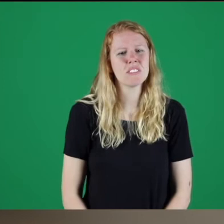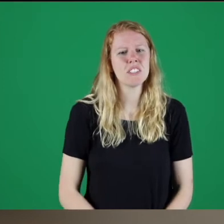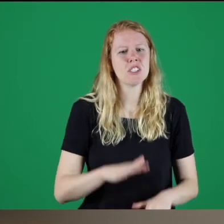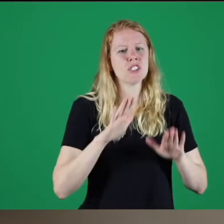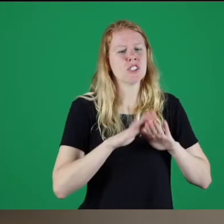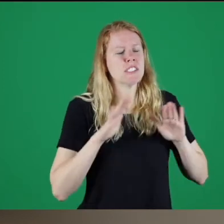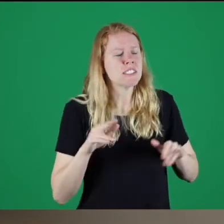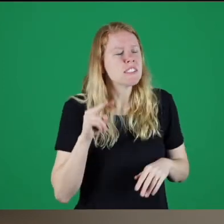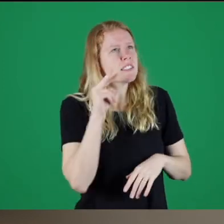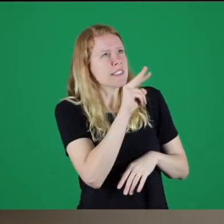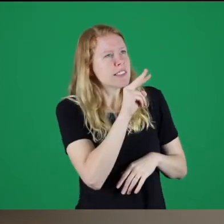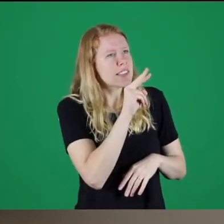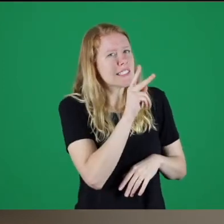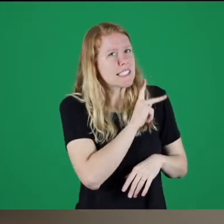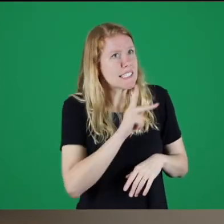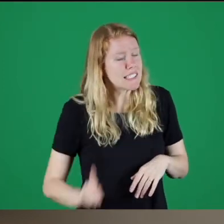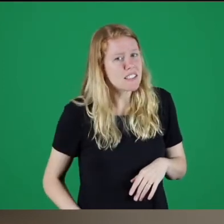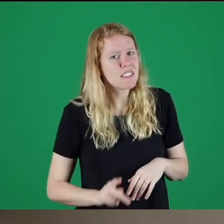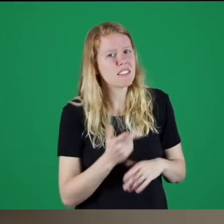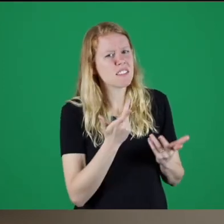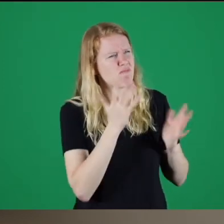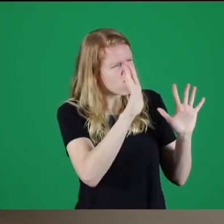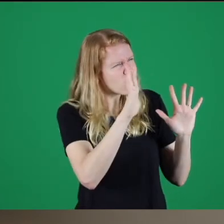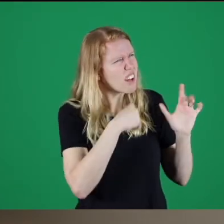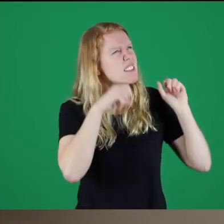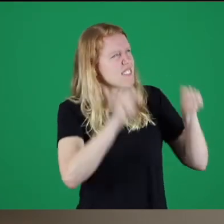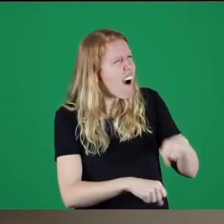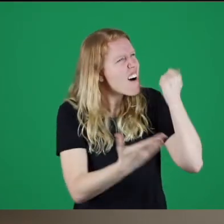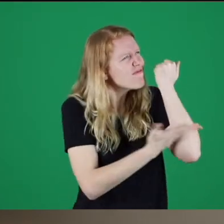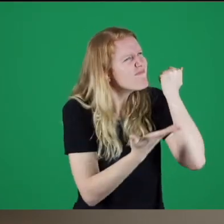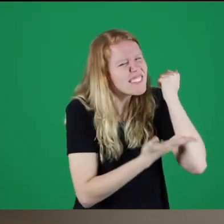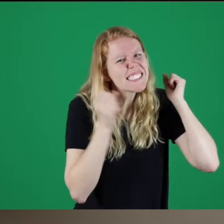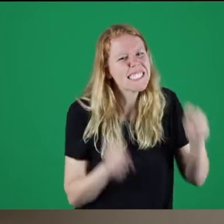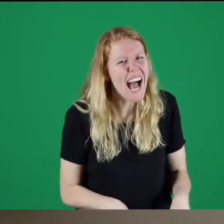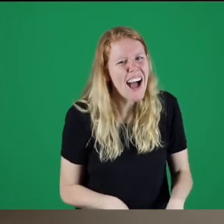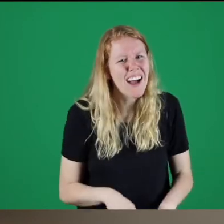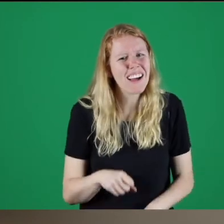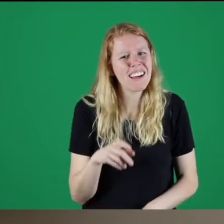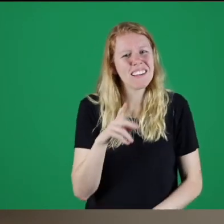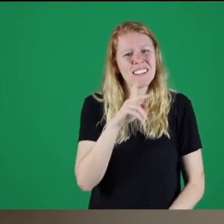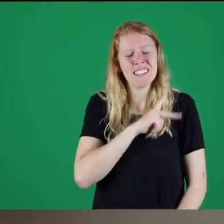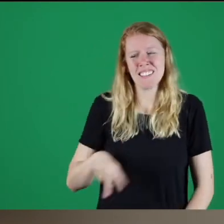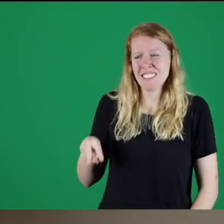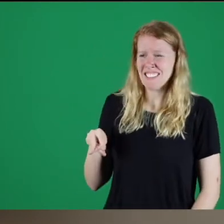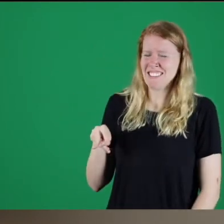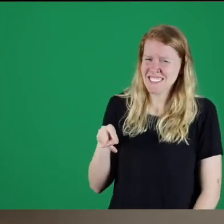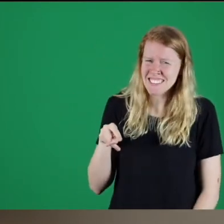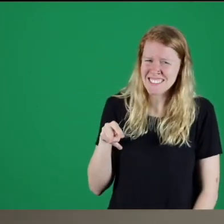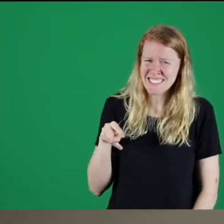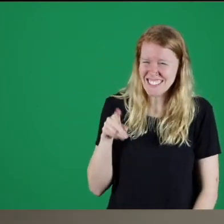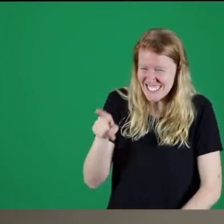The children, they looked at the king and said, "We will chop down the tree." And the king, he looked at the children and he